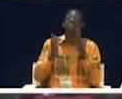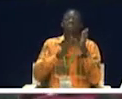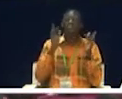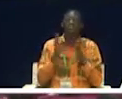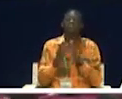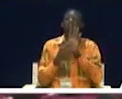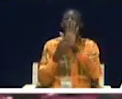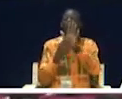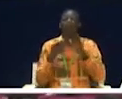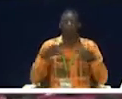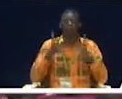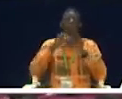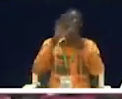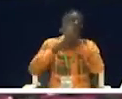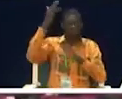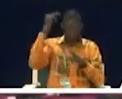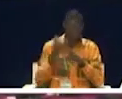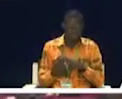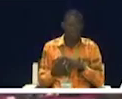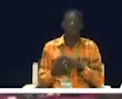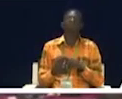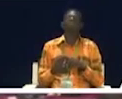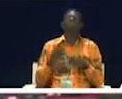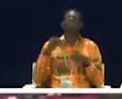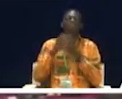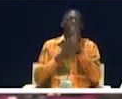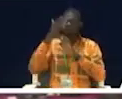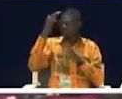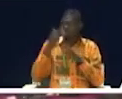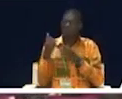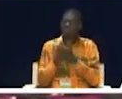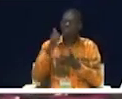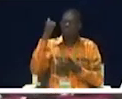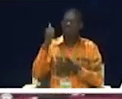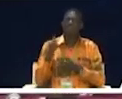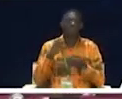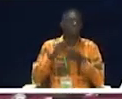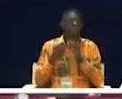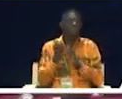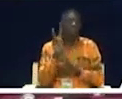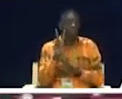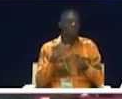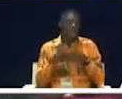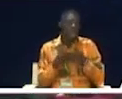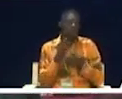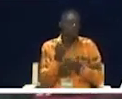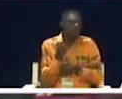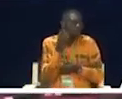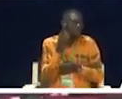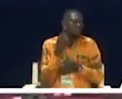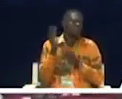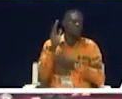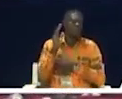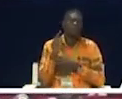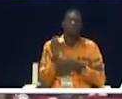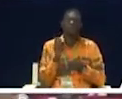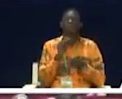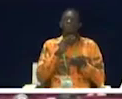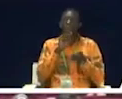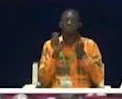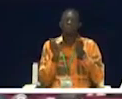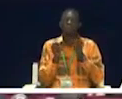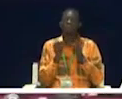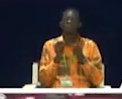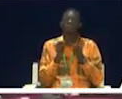today. In the name of Jesus. Number two, how do you understand God? Check his examples.